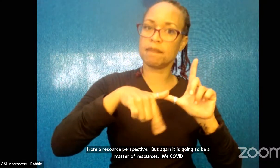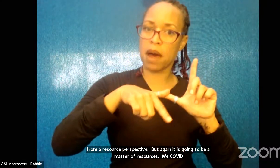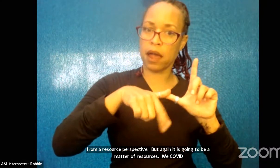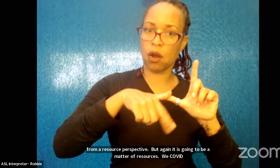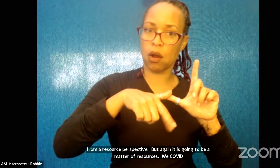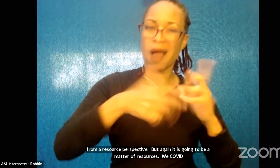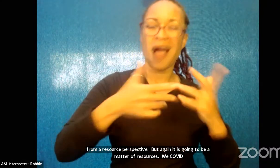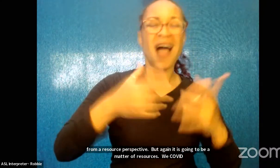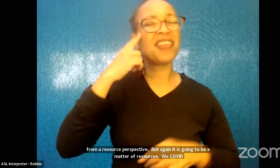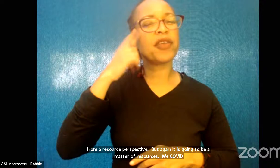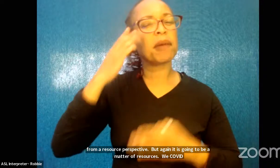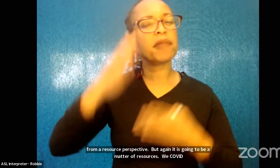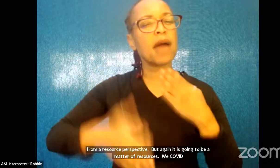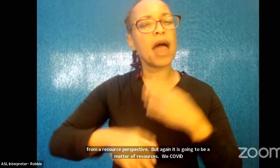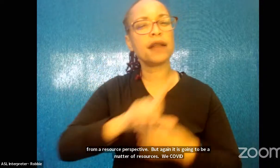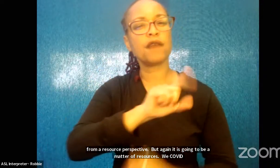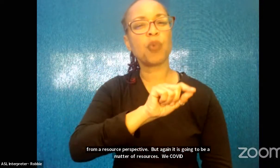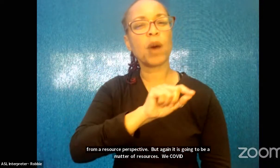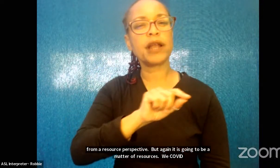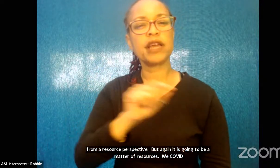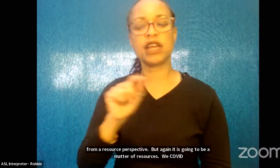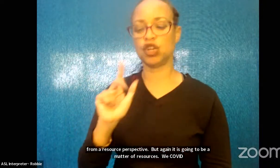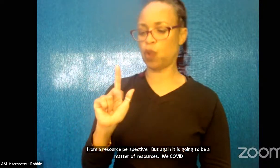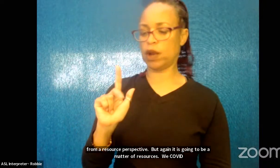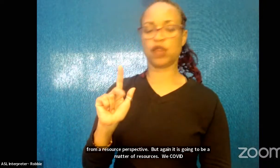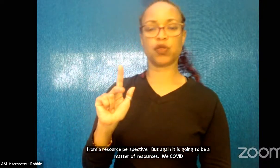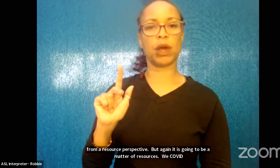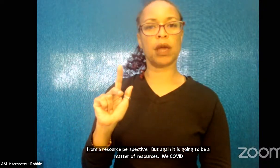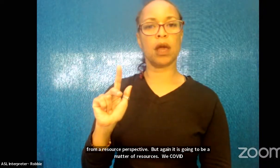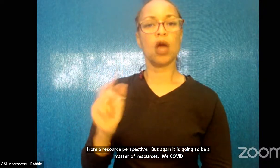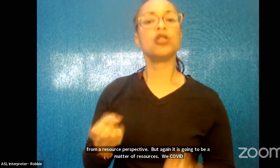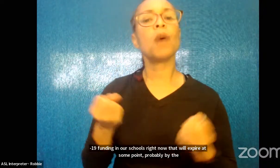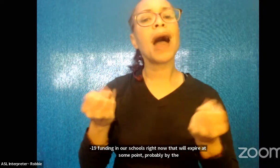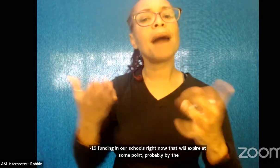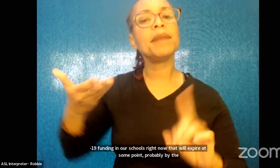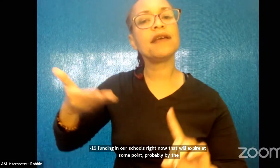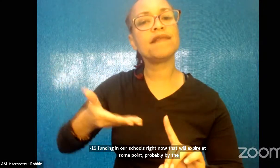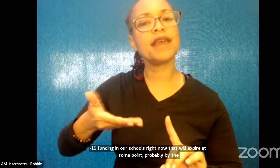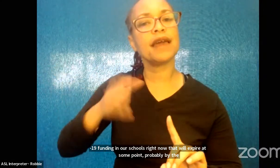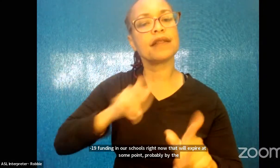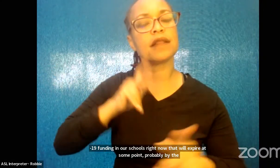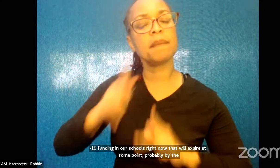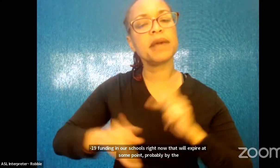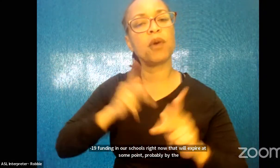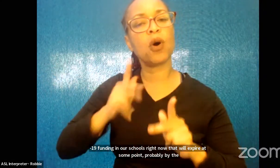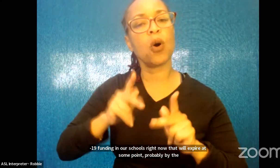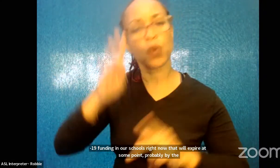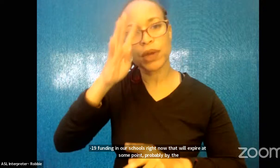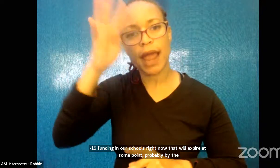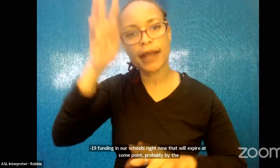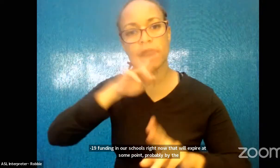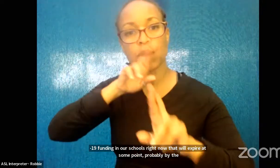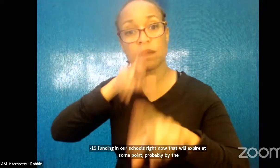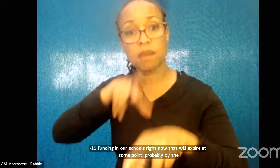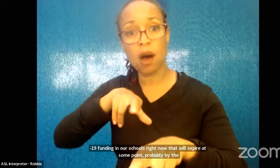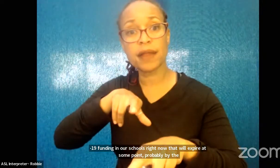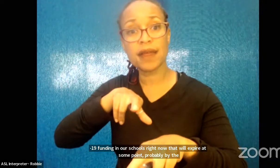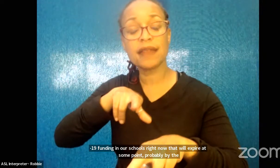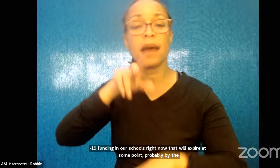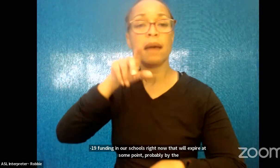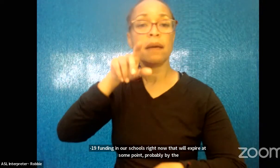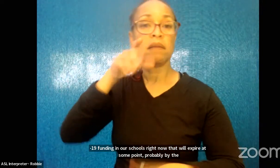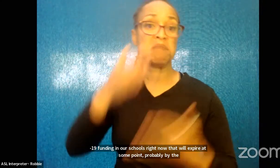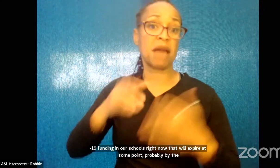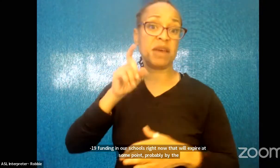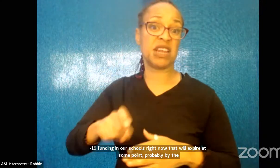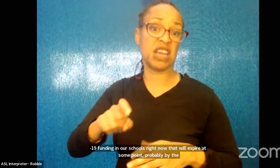the end of 2023. And so how many of these initiatives that folks have created in response to this that can meet a longer term need, will